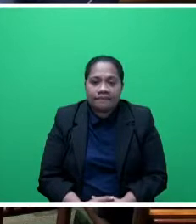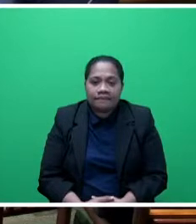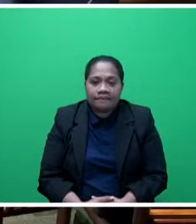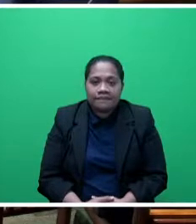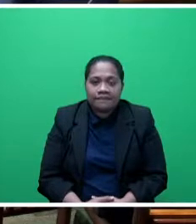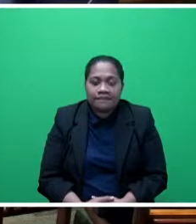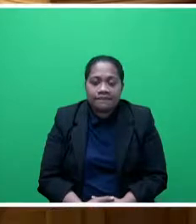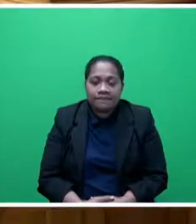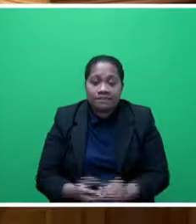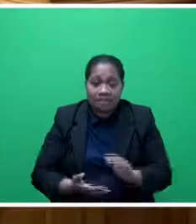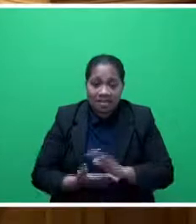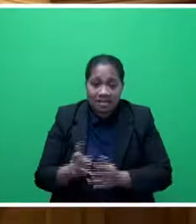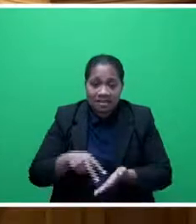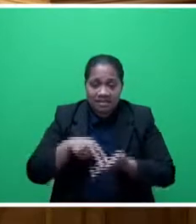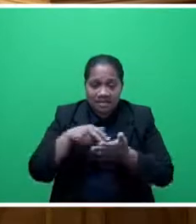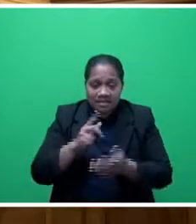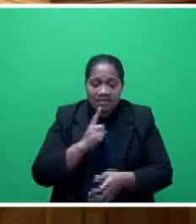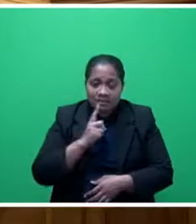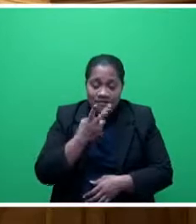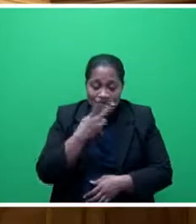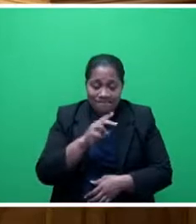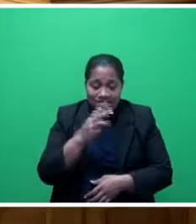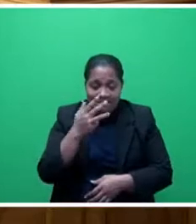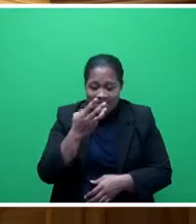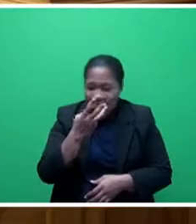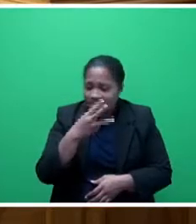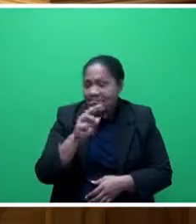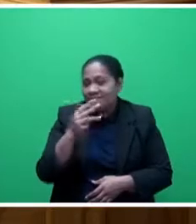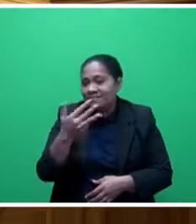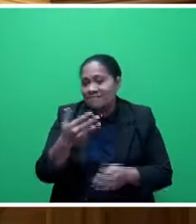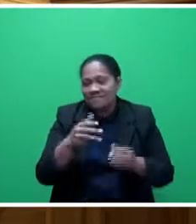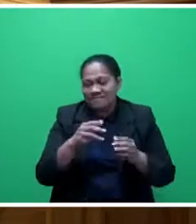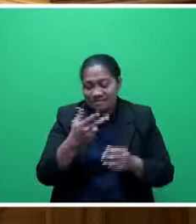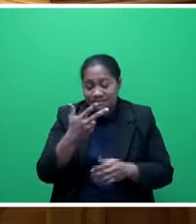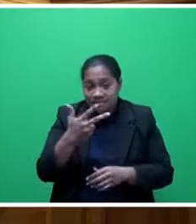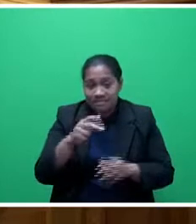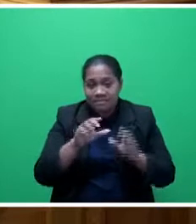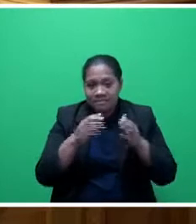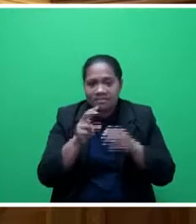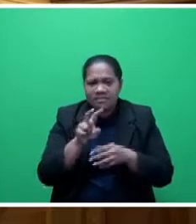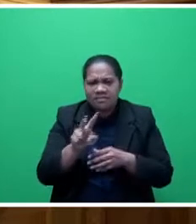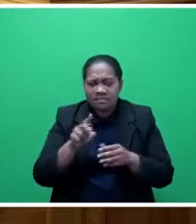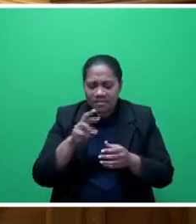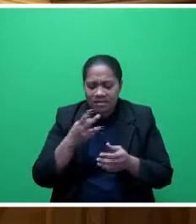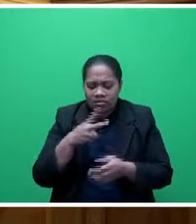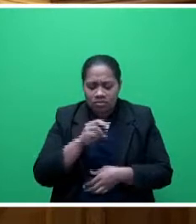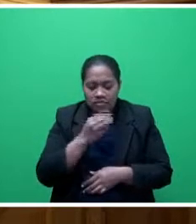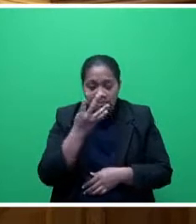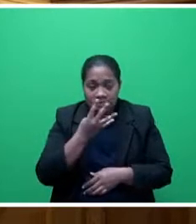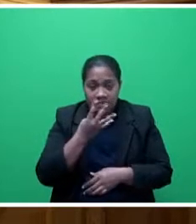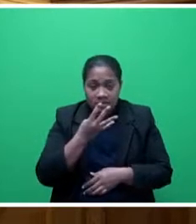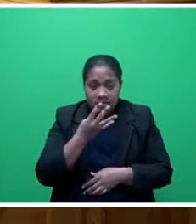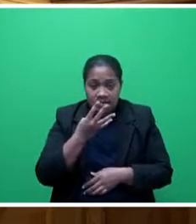Under Standing Orders 38, Clause 2, I refer the 2014